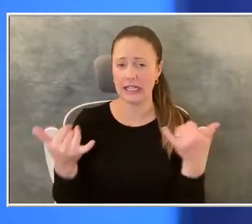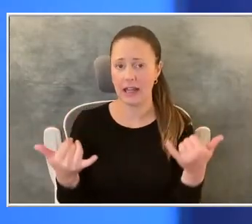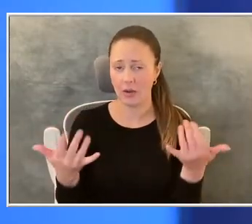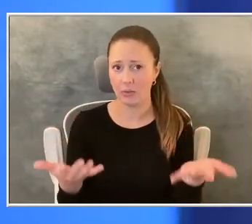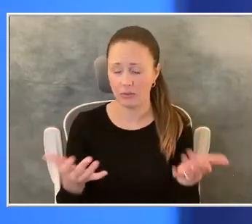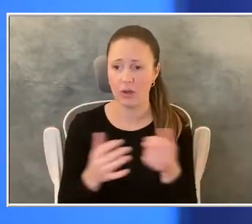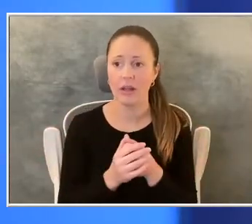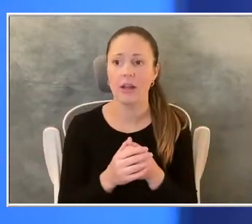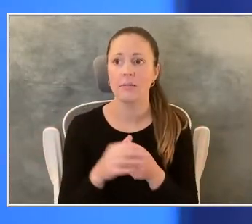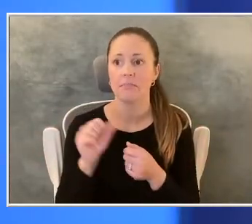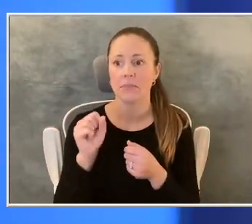So I